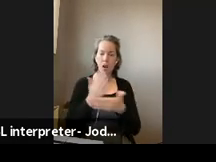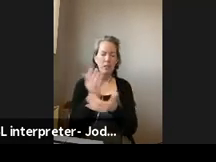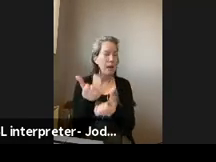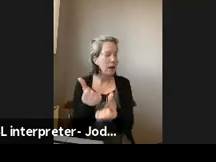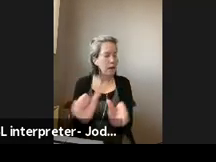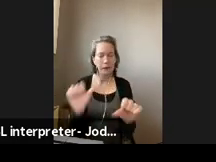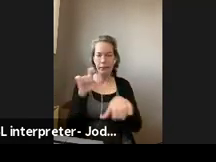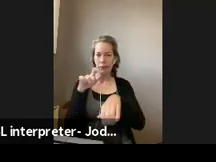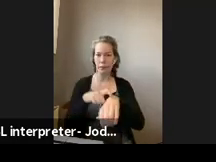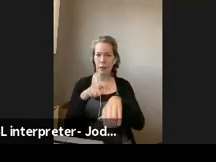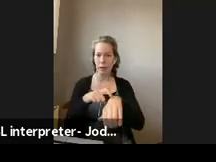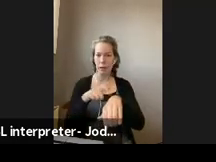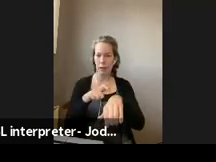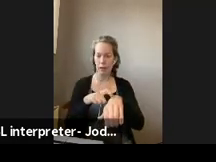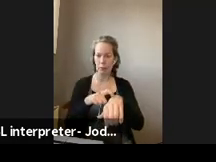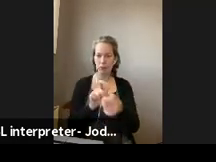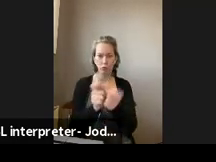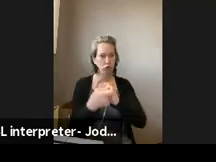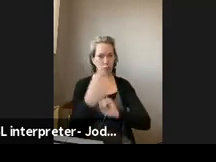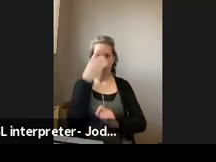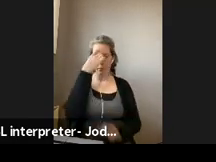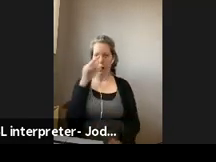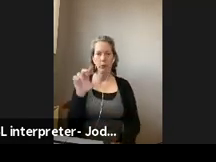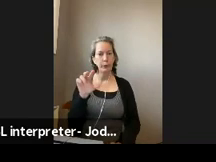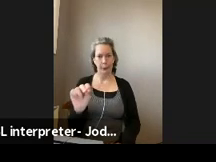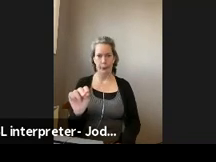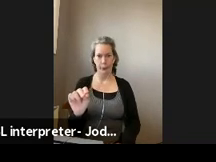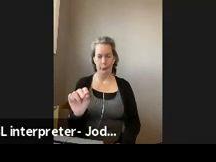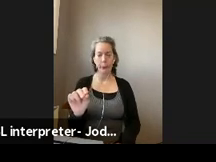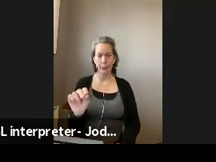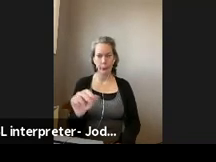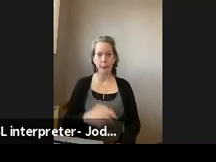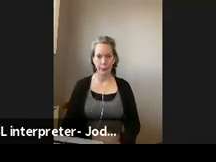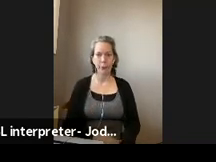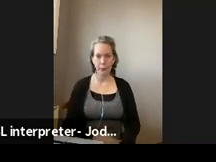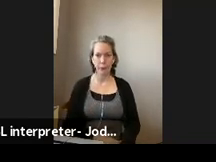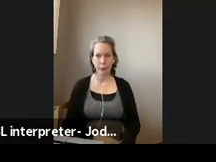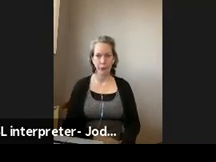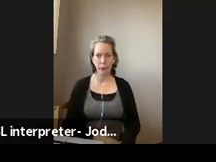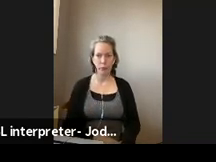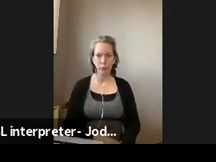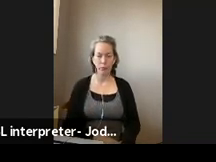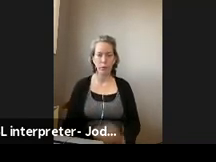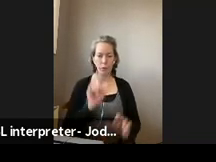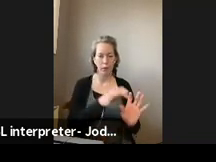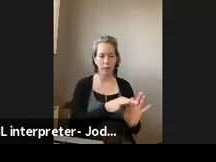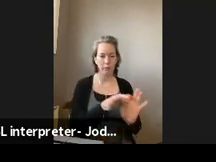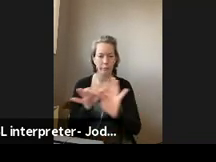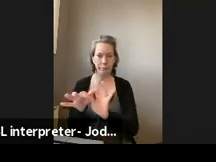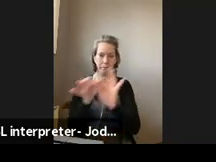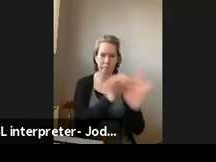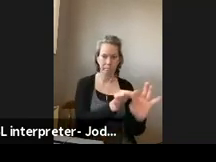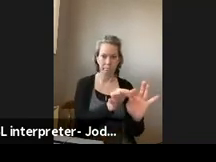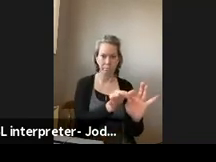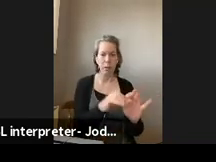decide to say no and withdraw your consent. And that ties into the point before that about it must